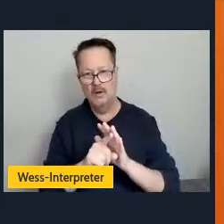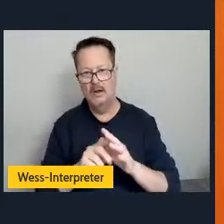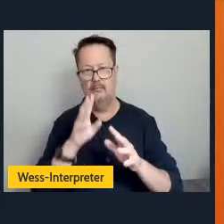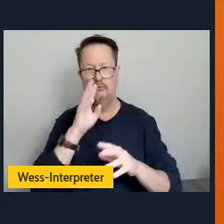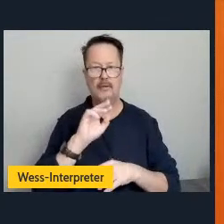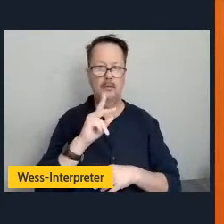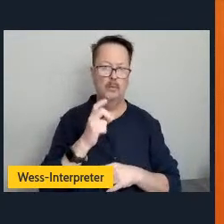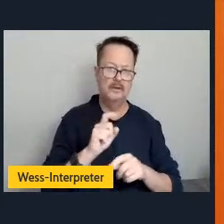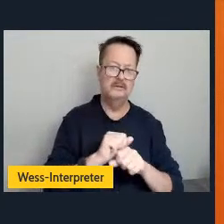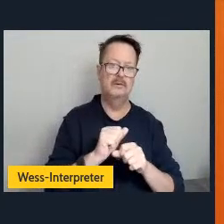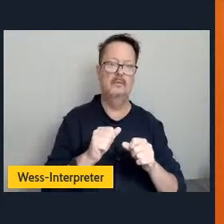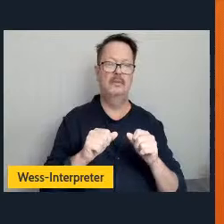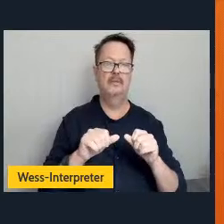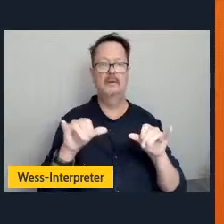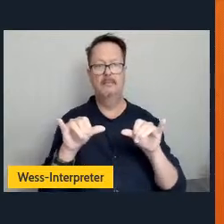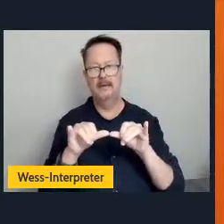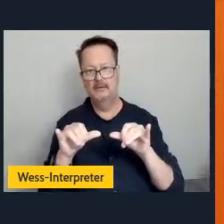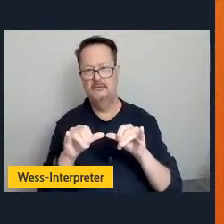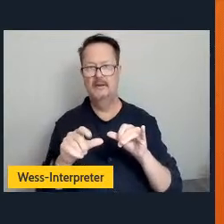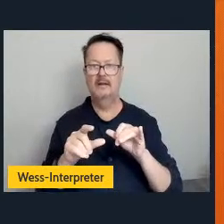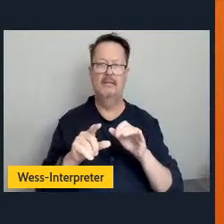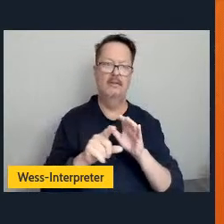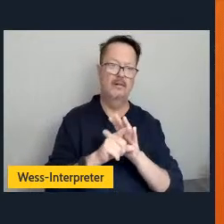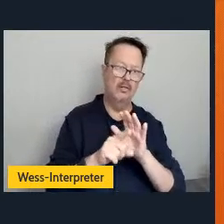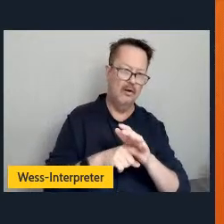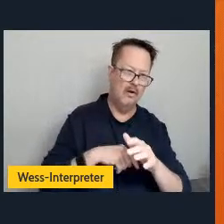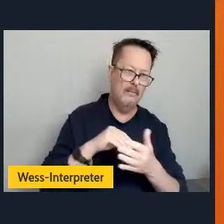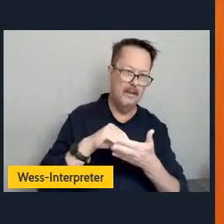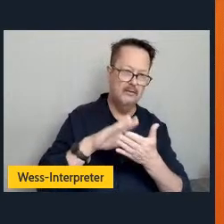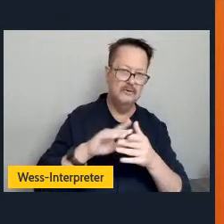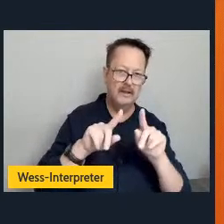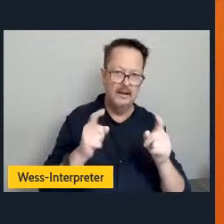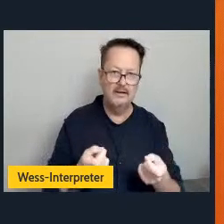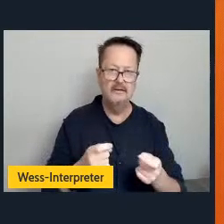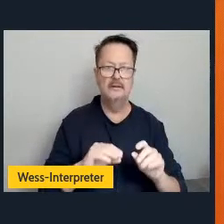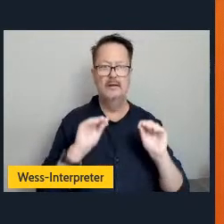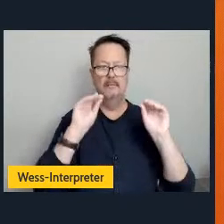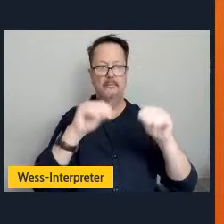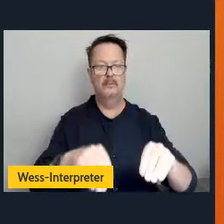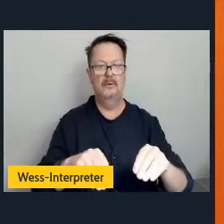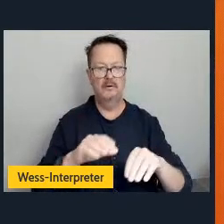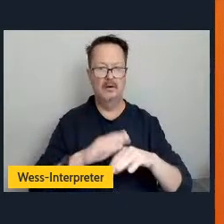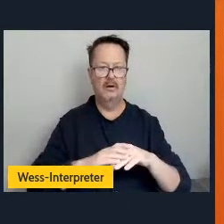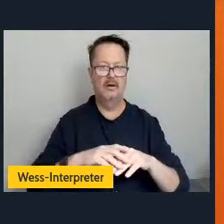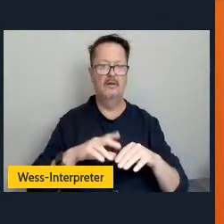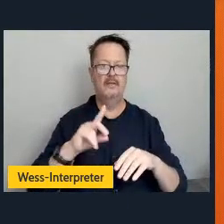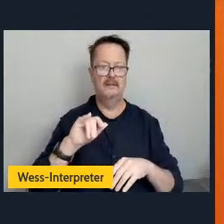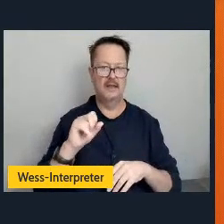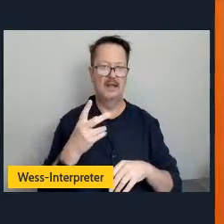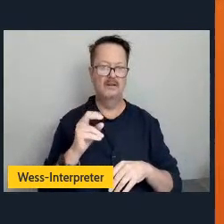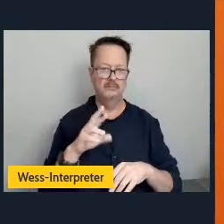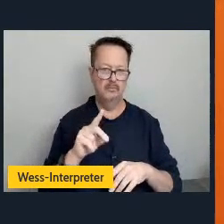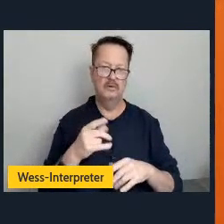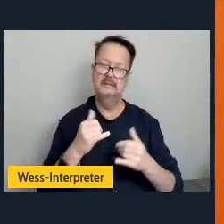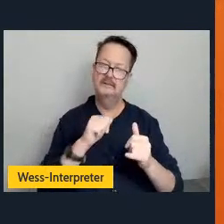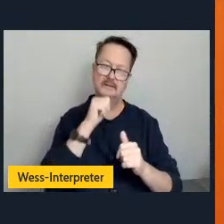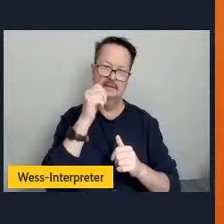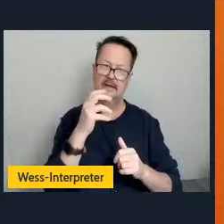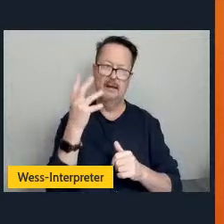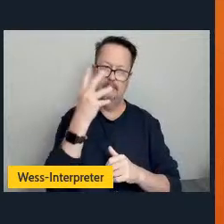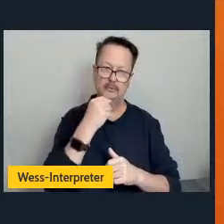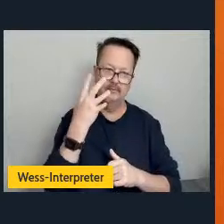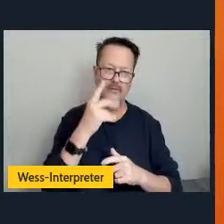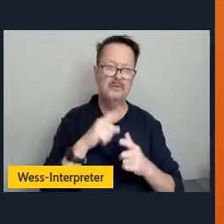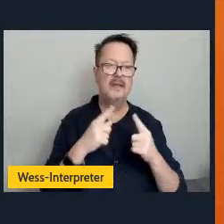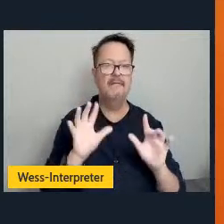metric and alarm annotation, create dashboard, place widget on the dashboard, and still it's not super beautiful, so we need to make it a